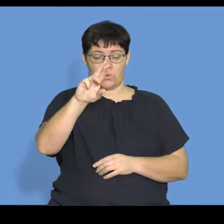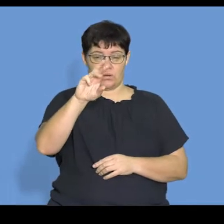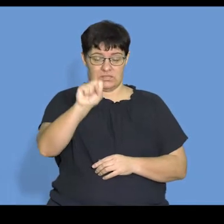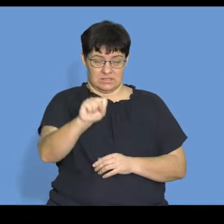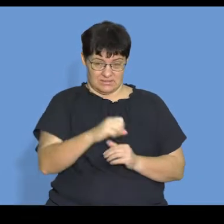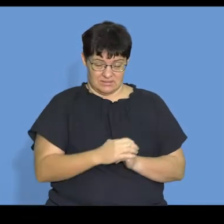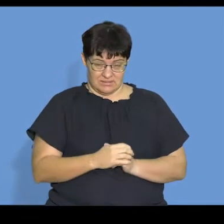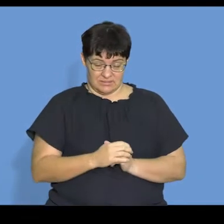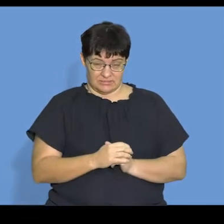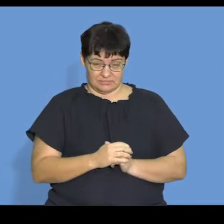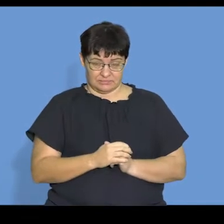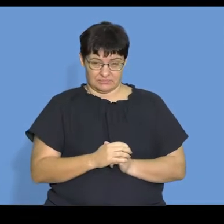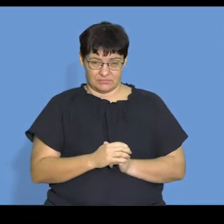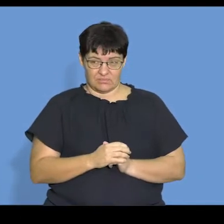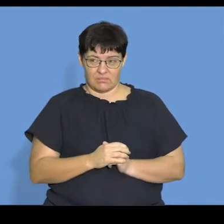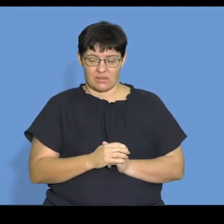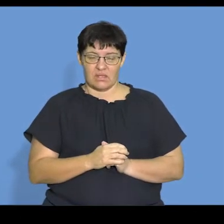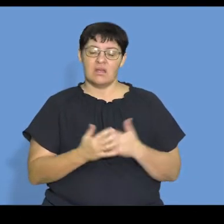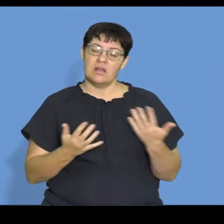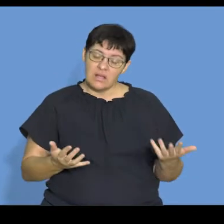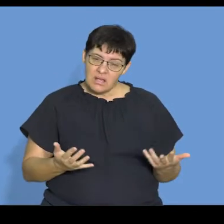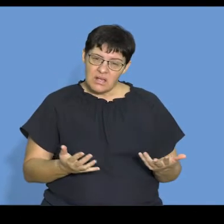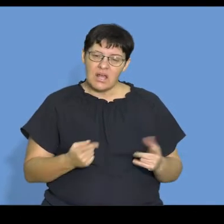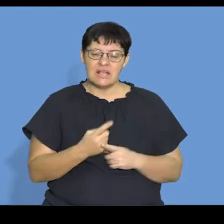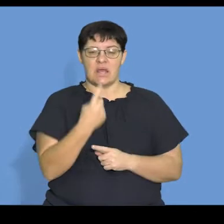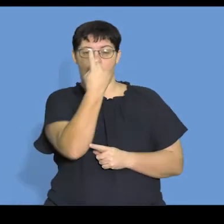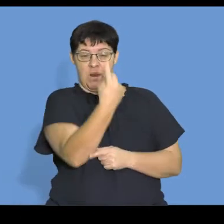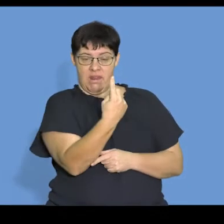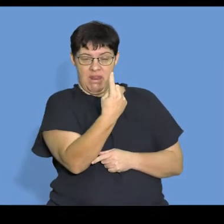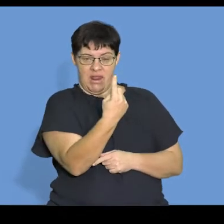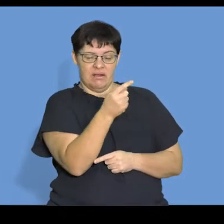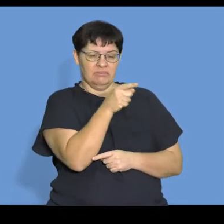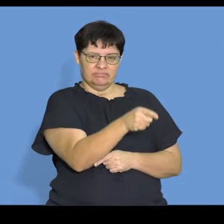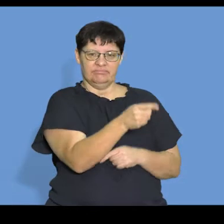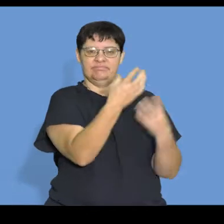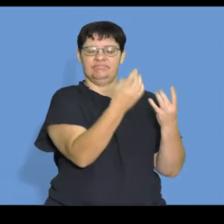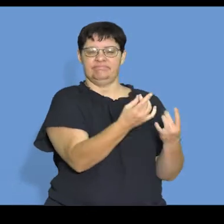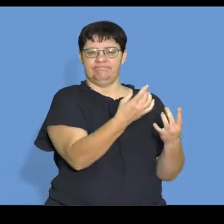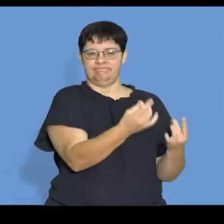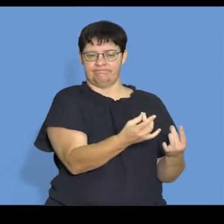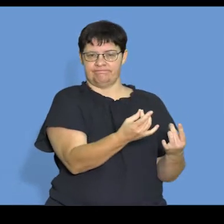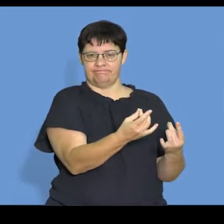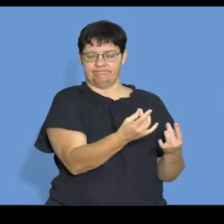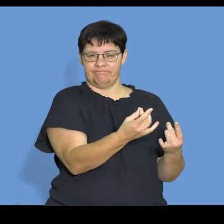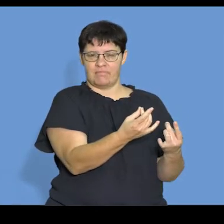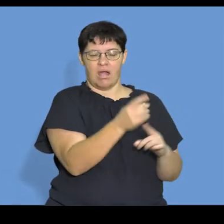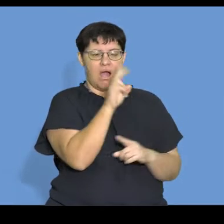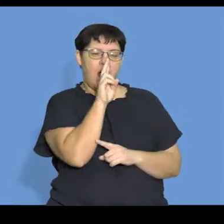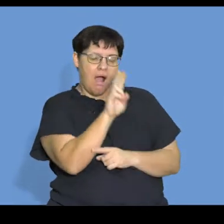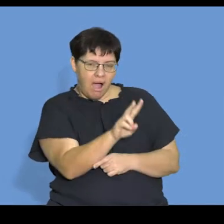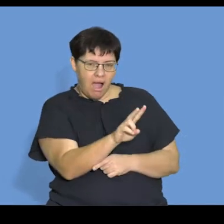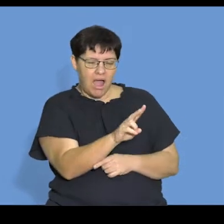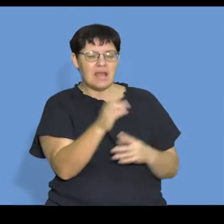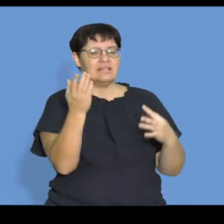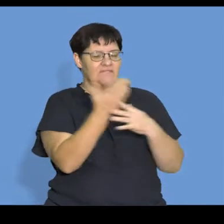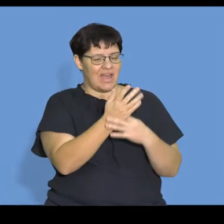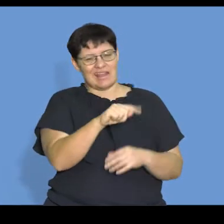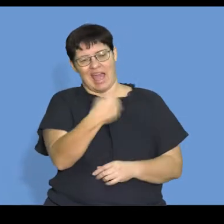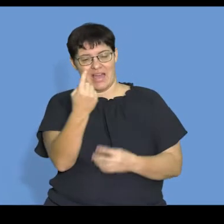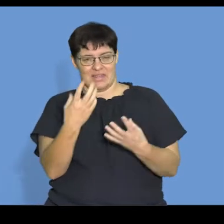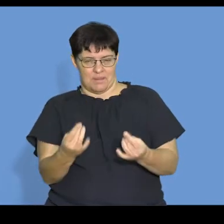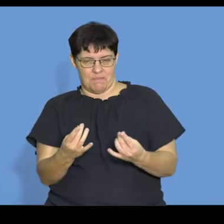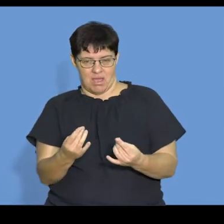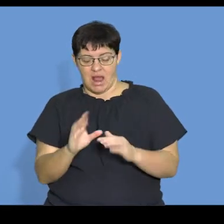a factor, rather, as a singular, it will then be a number that is divisible in another number without leaving